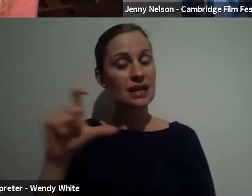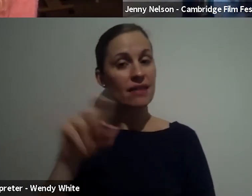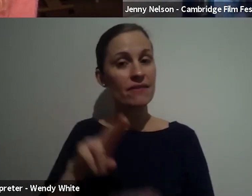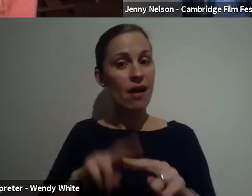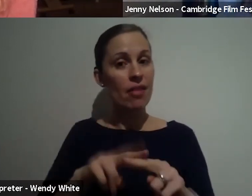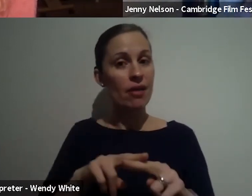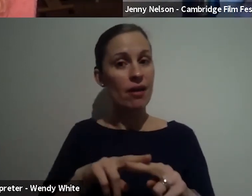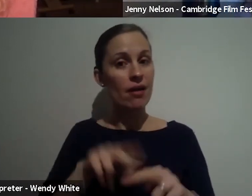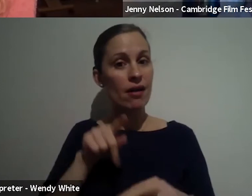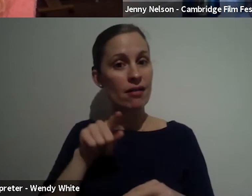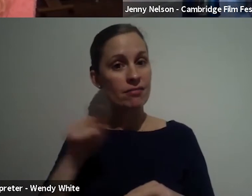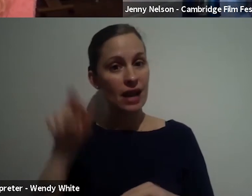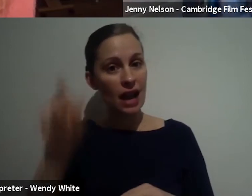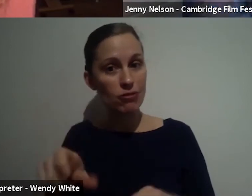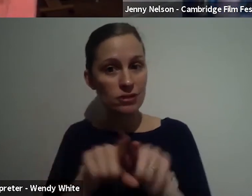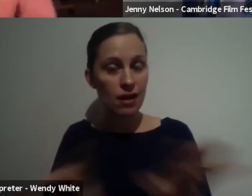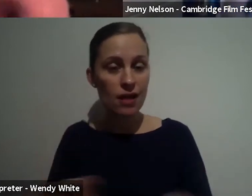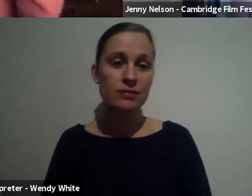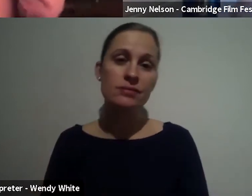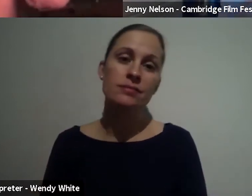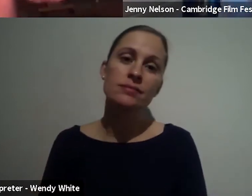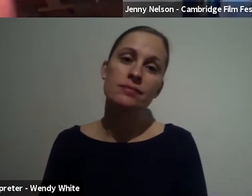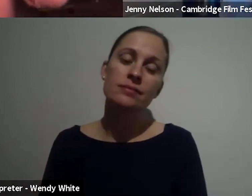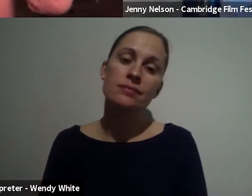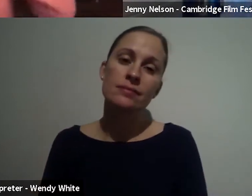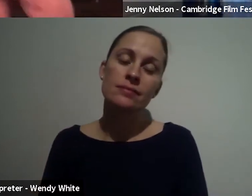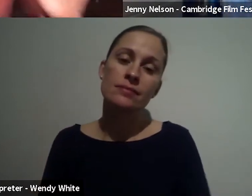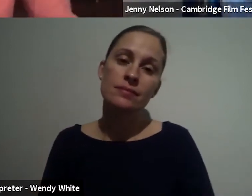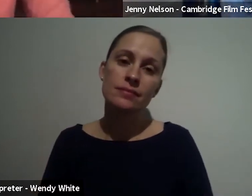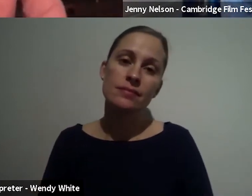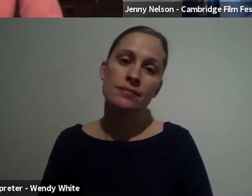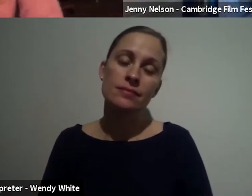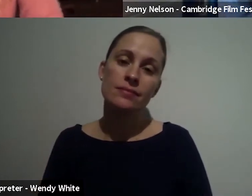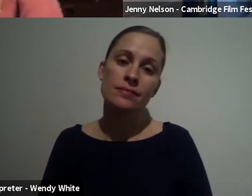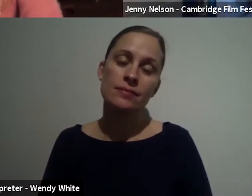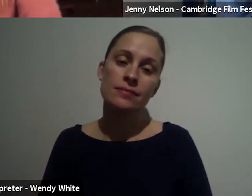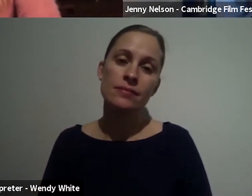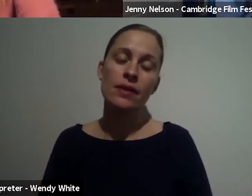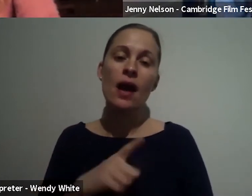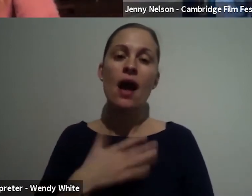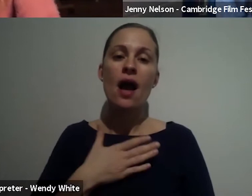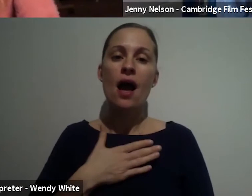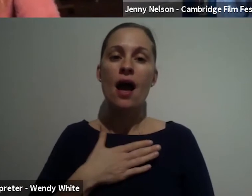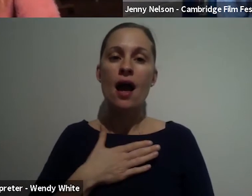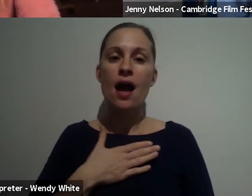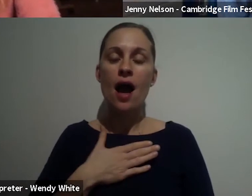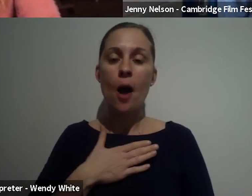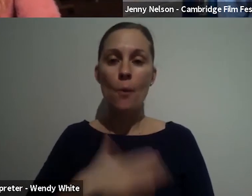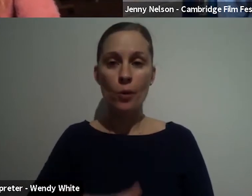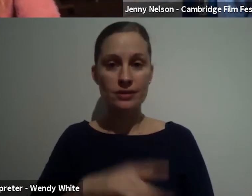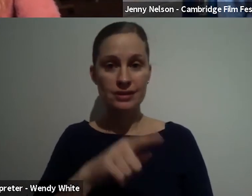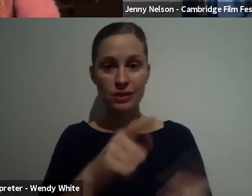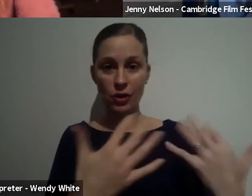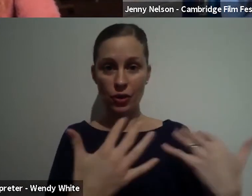of a character he was? Mm-hmm. Yeah, what I wanted with this is that the audience have the same information